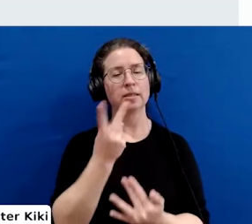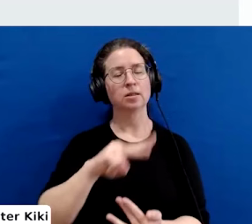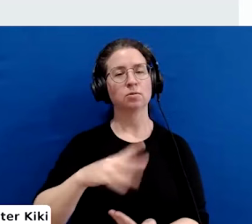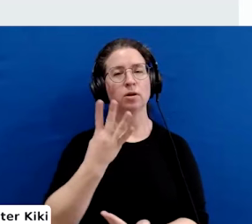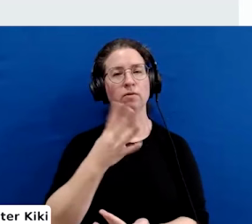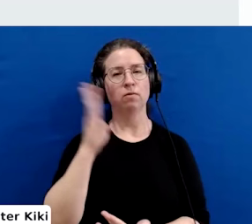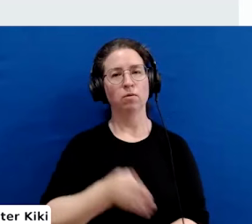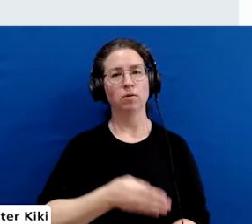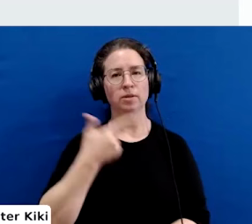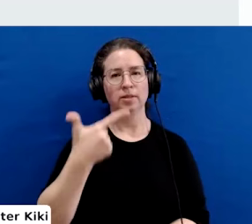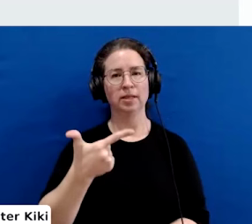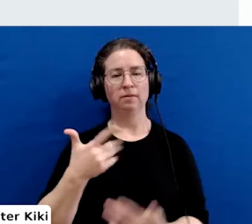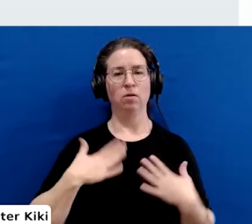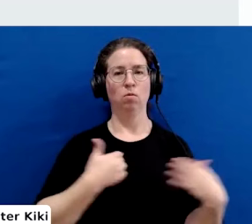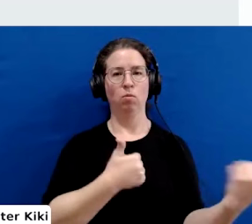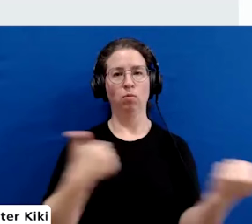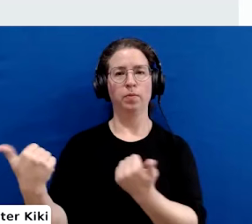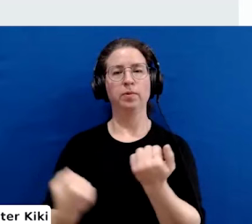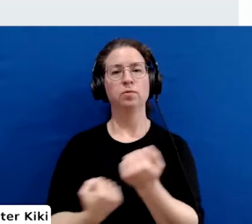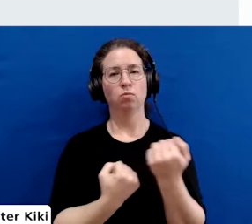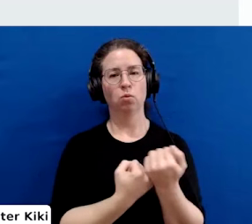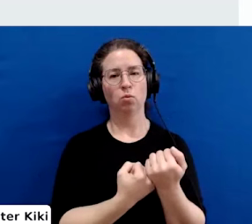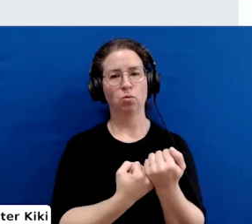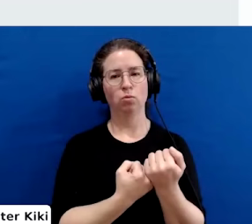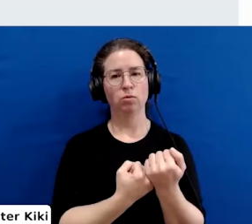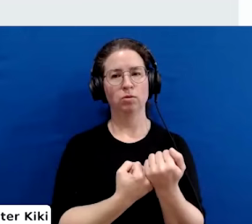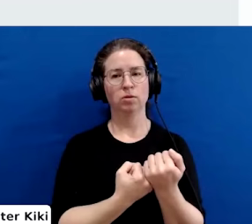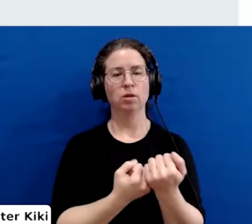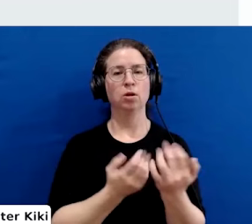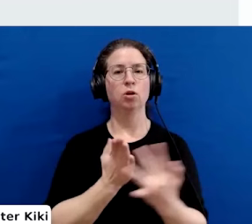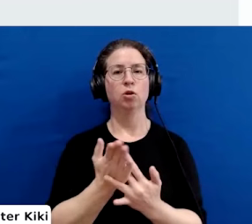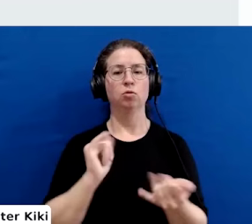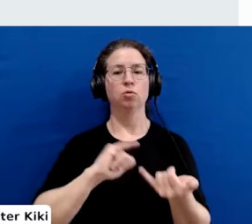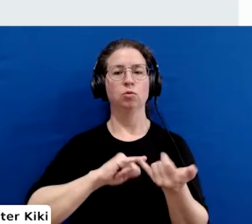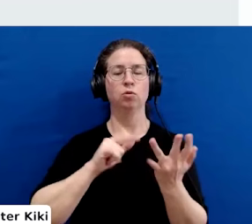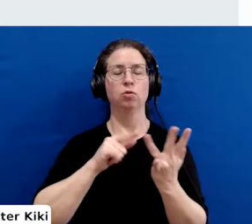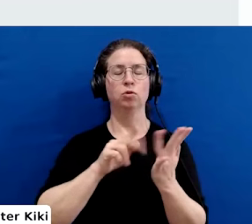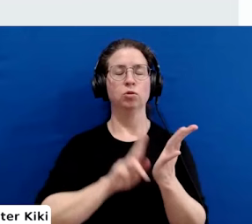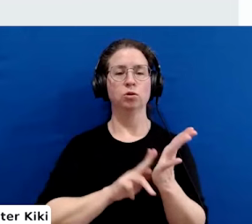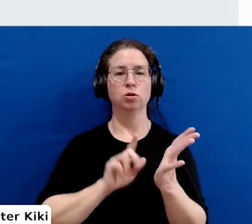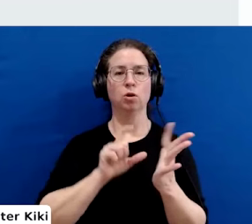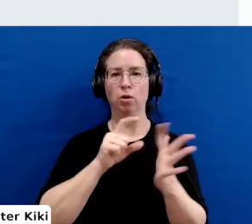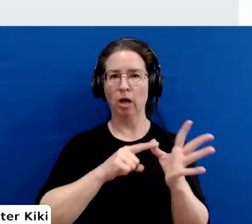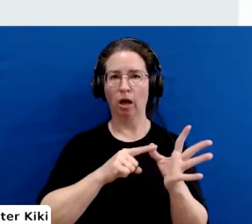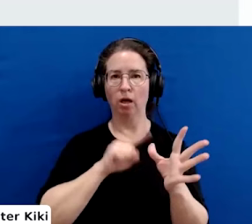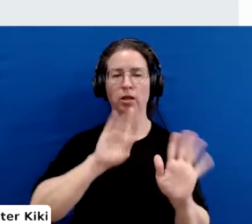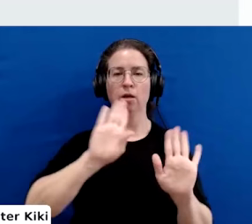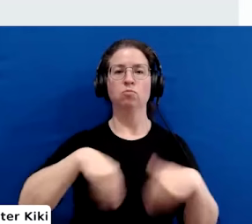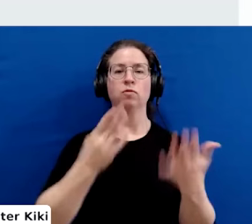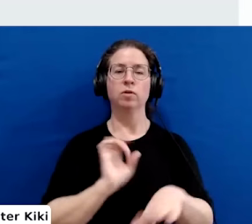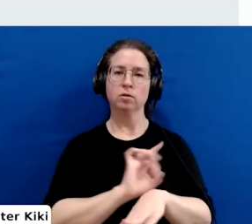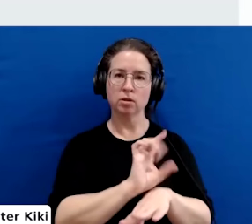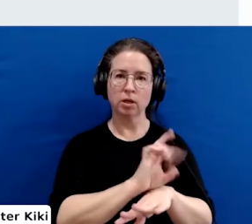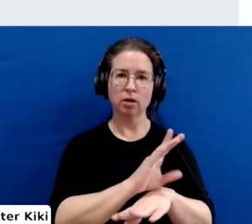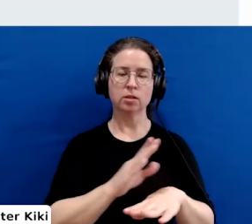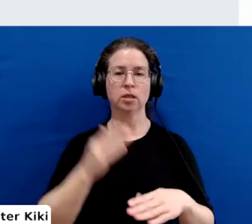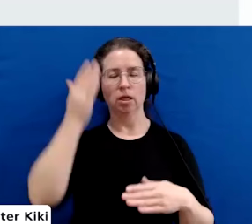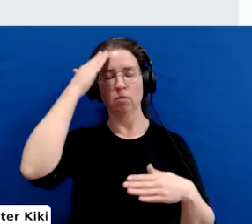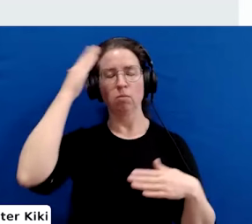week wellbeing support through a service called Sonder, which offers counselling, mental health and